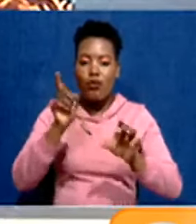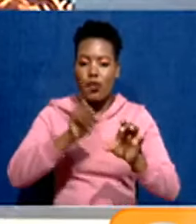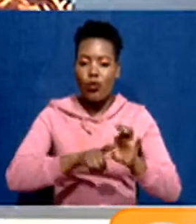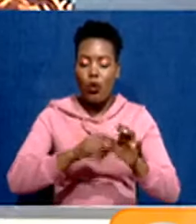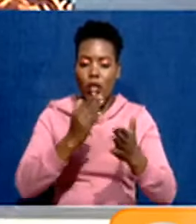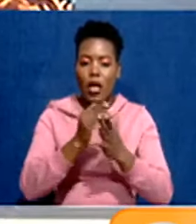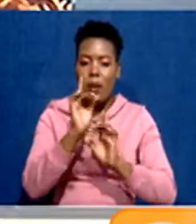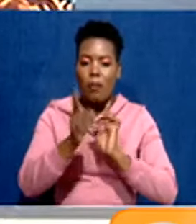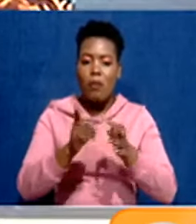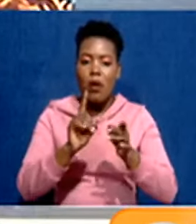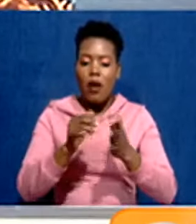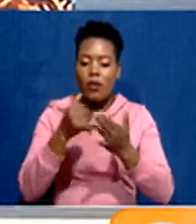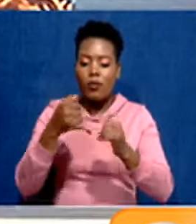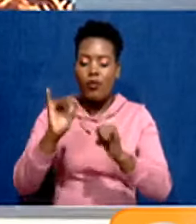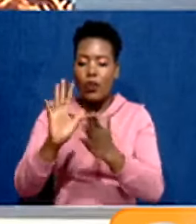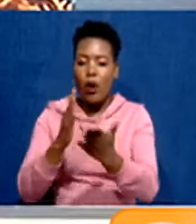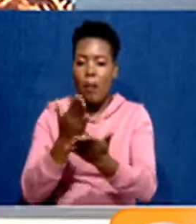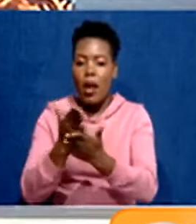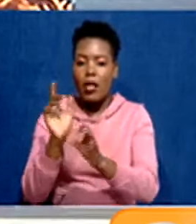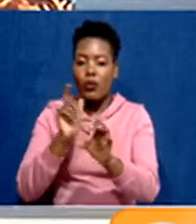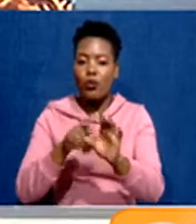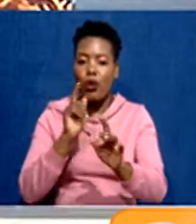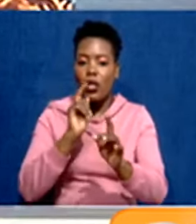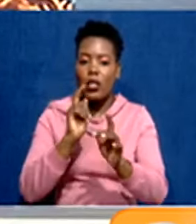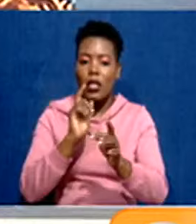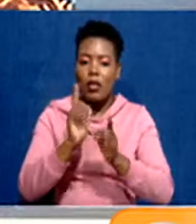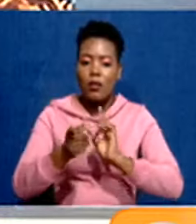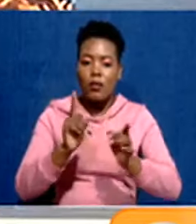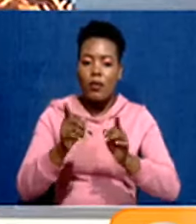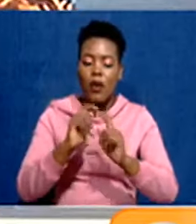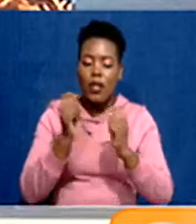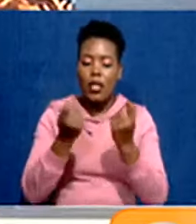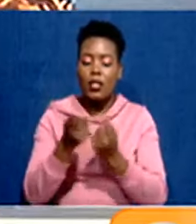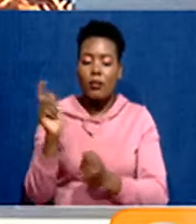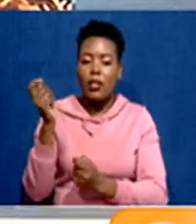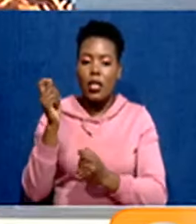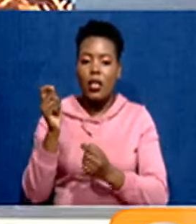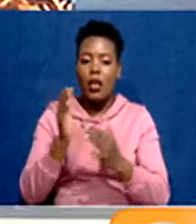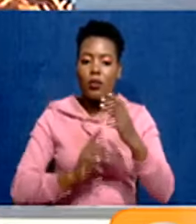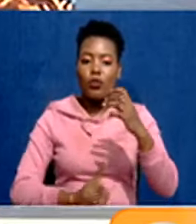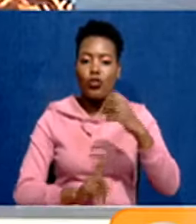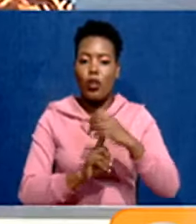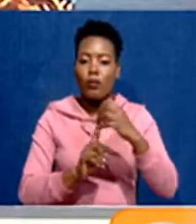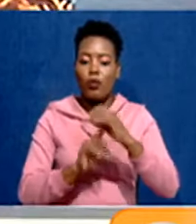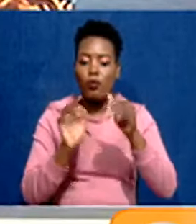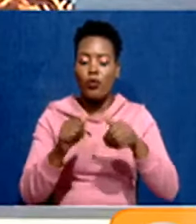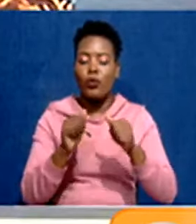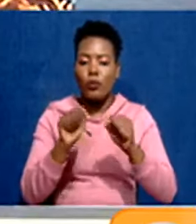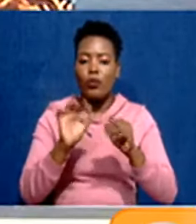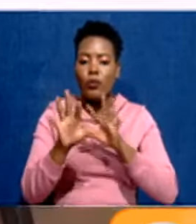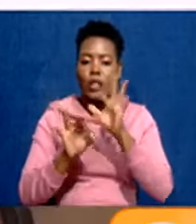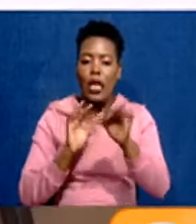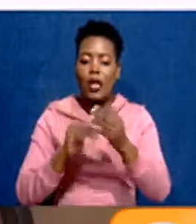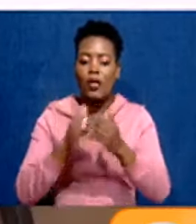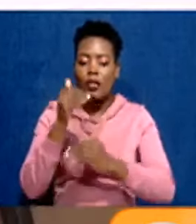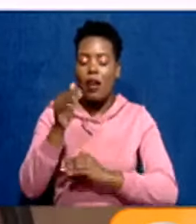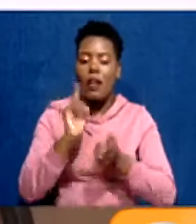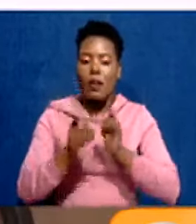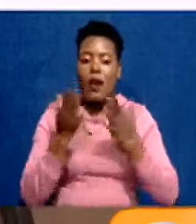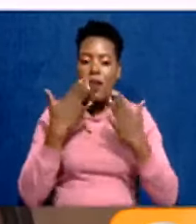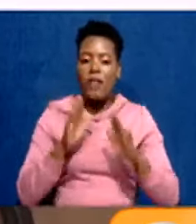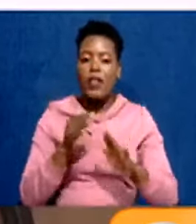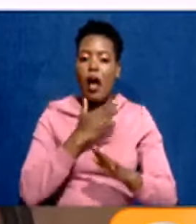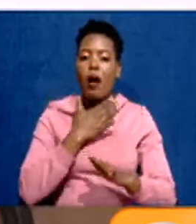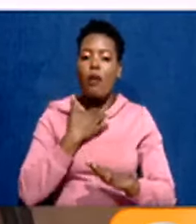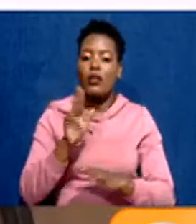thrown their hats in the ring as the Team Kenya for the World Cross Country Championship will be named after the race. I will use this